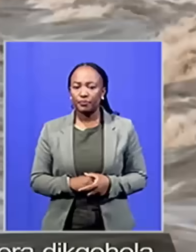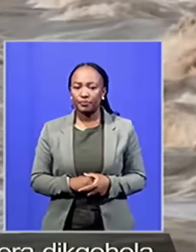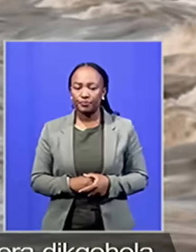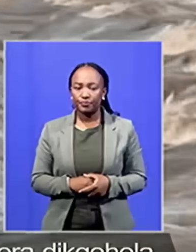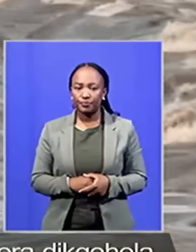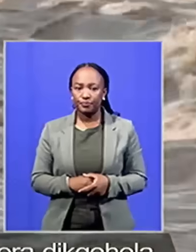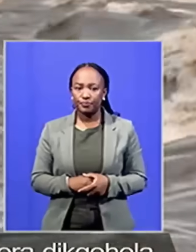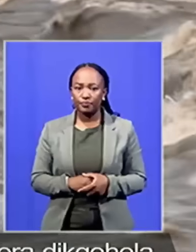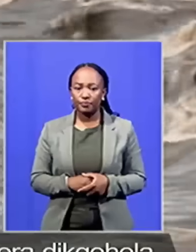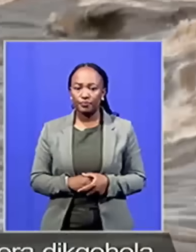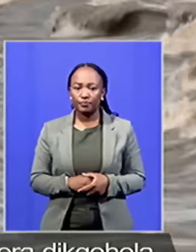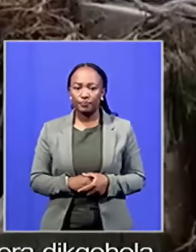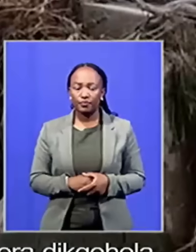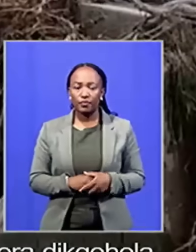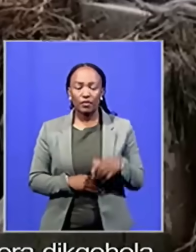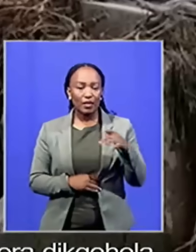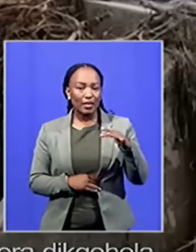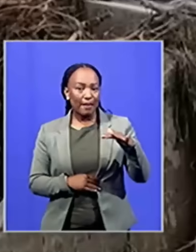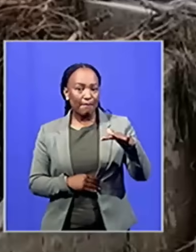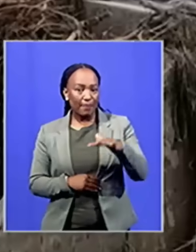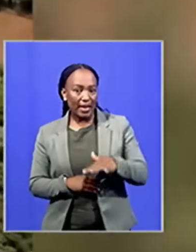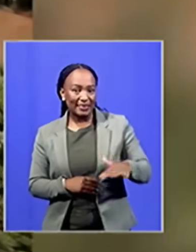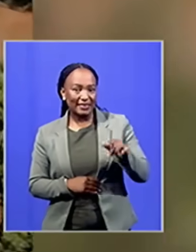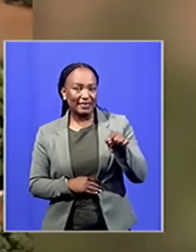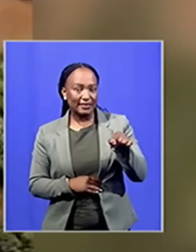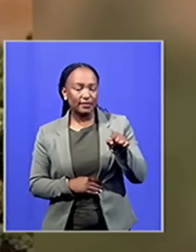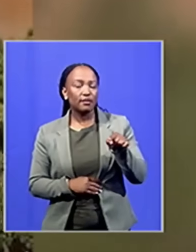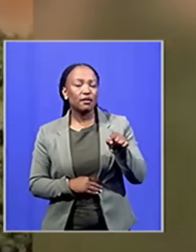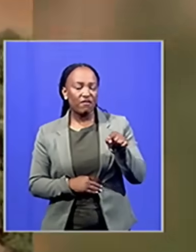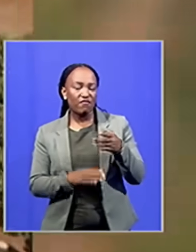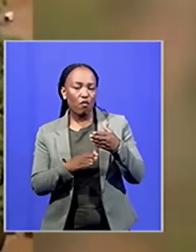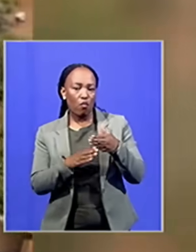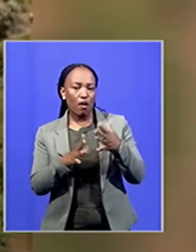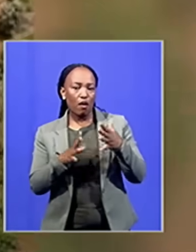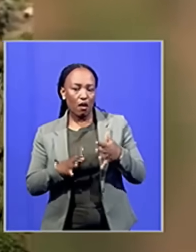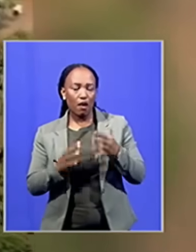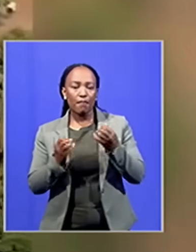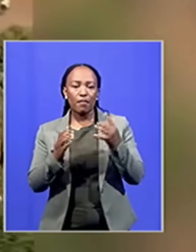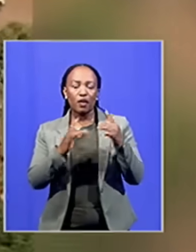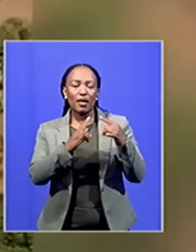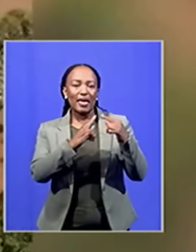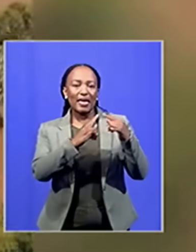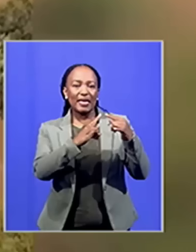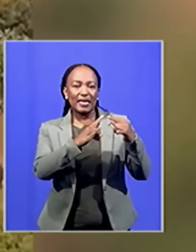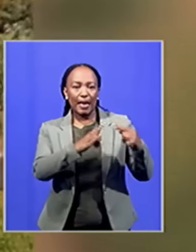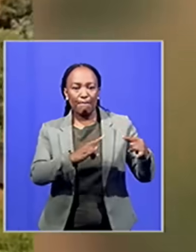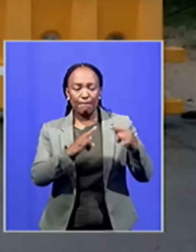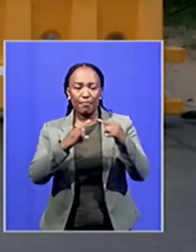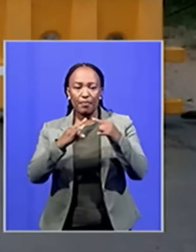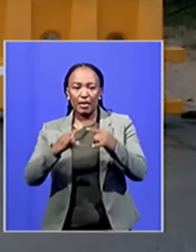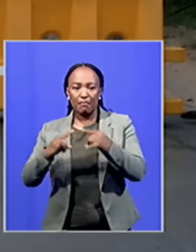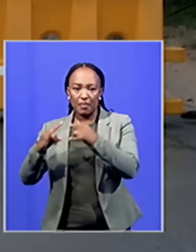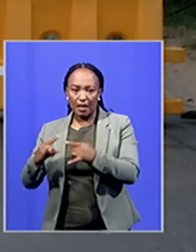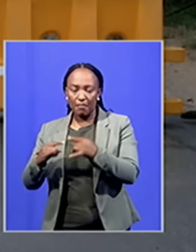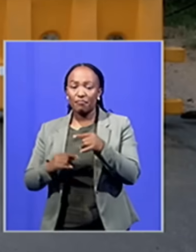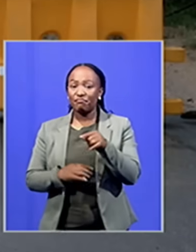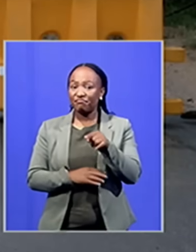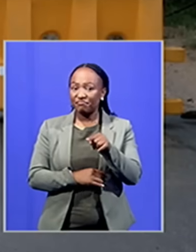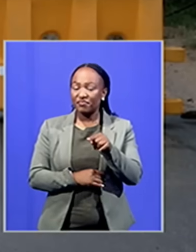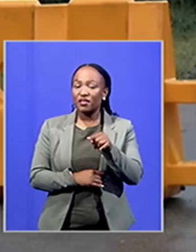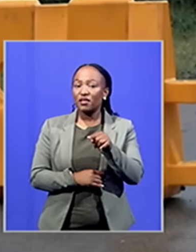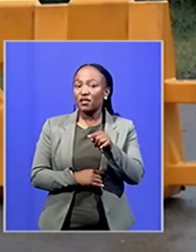Dibaka tsa basebetsi le tsa bohahlaudi di amehile mme dikampo tse fetang 12 di ntse di kwetswe ha tse